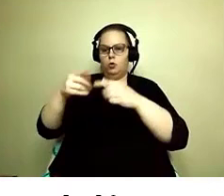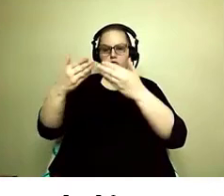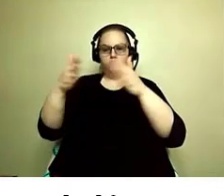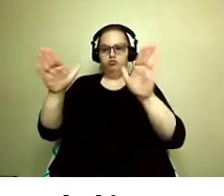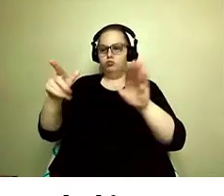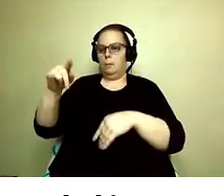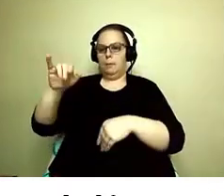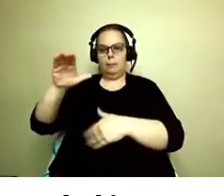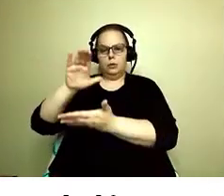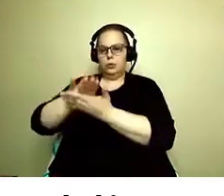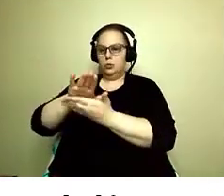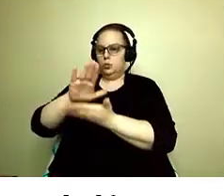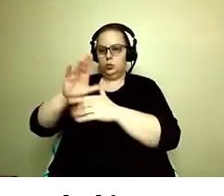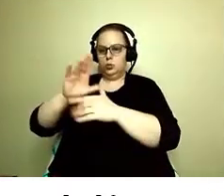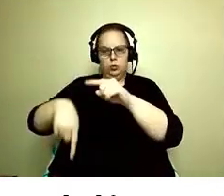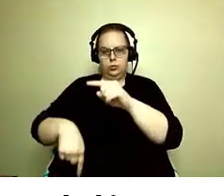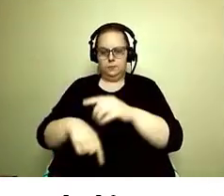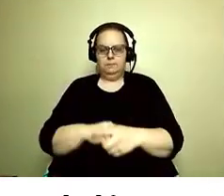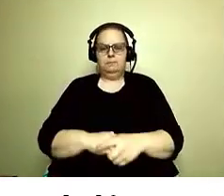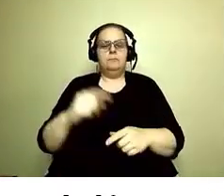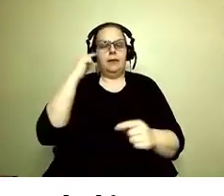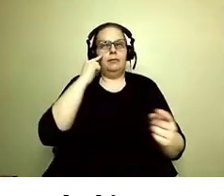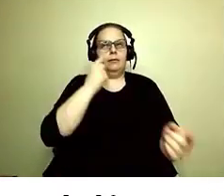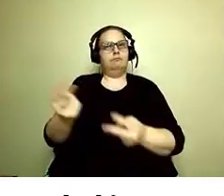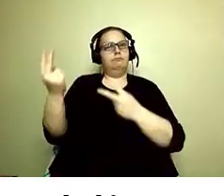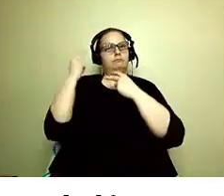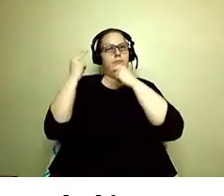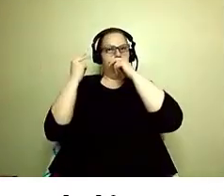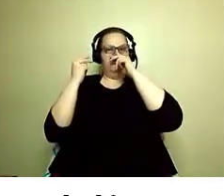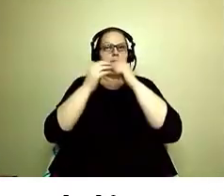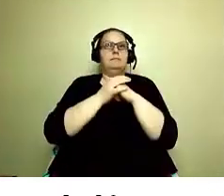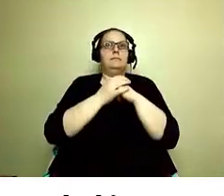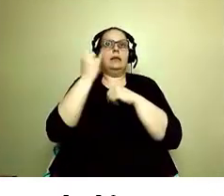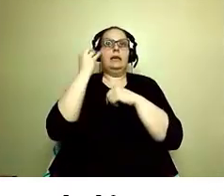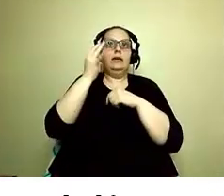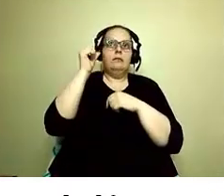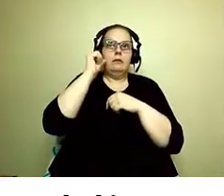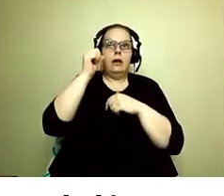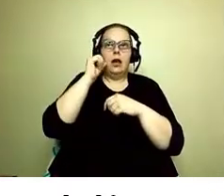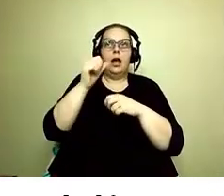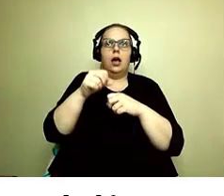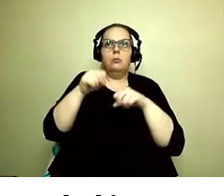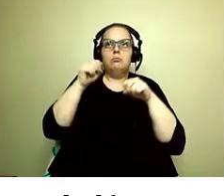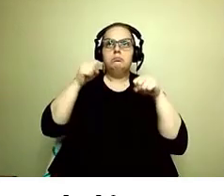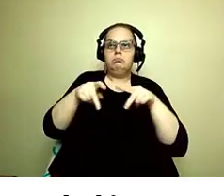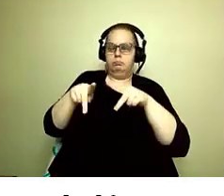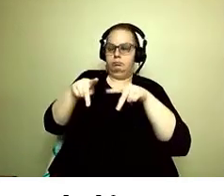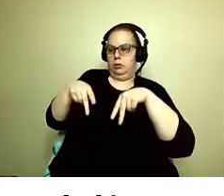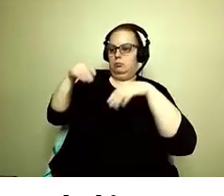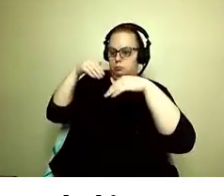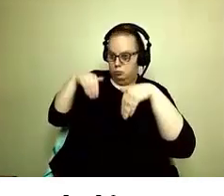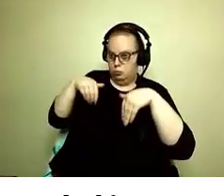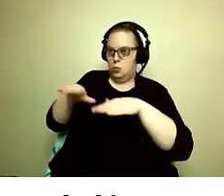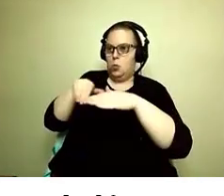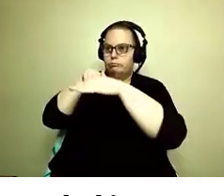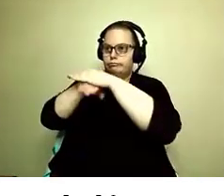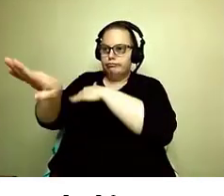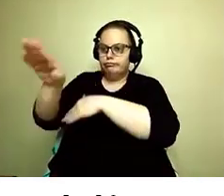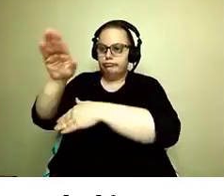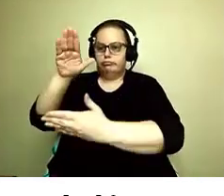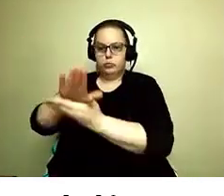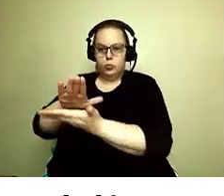all. And I think back and I think that if she would have been able to, if she would have received the special education